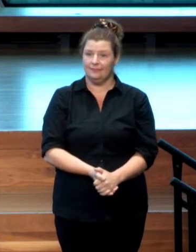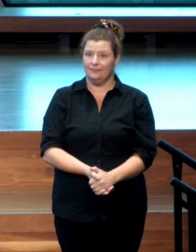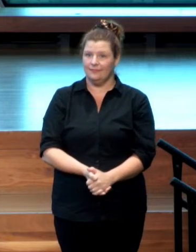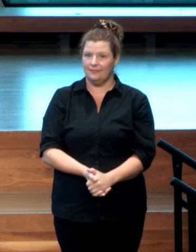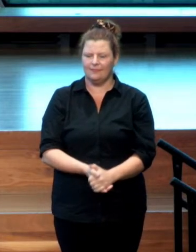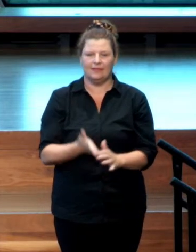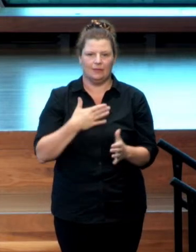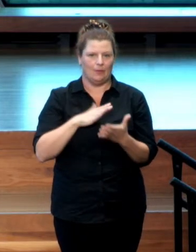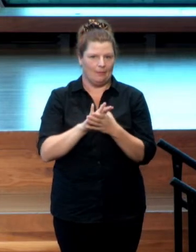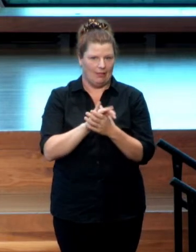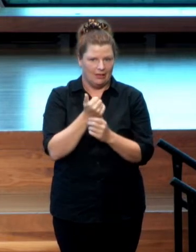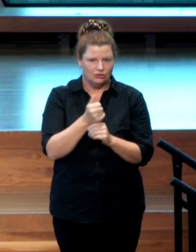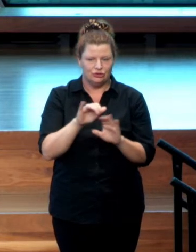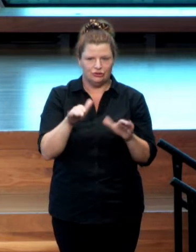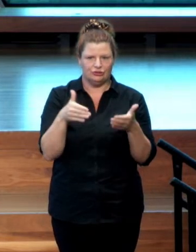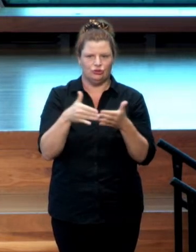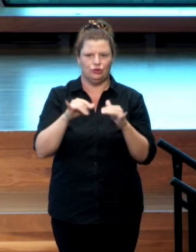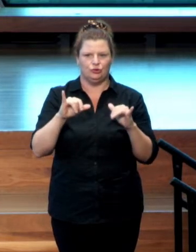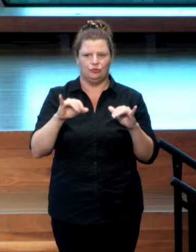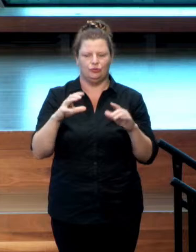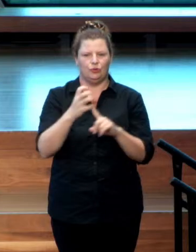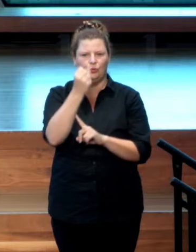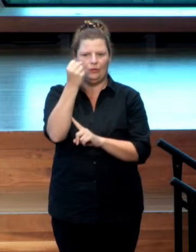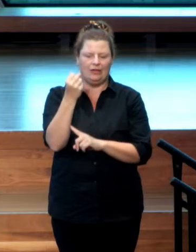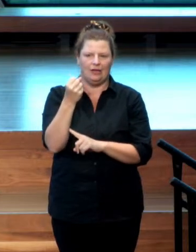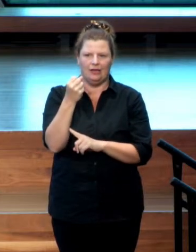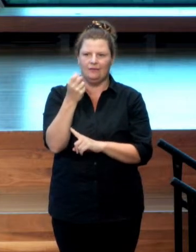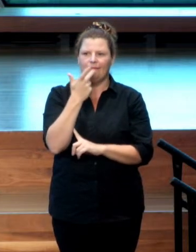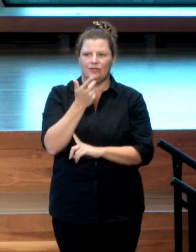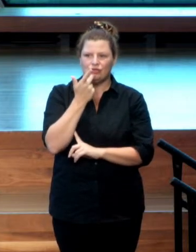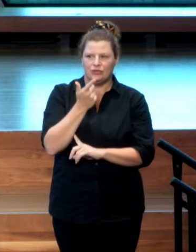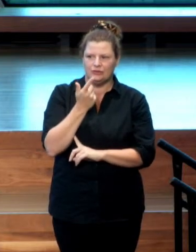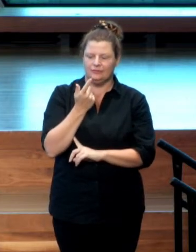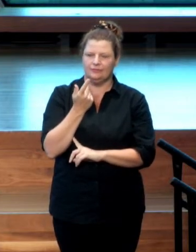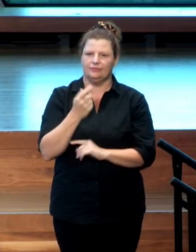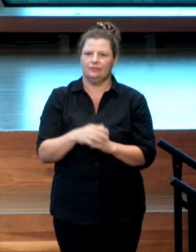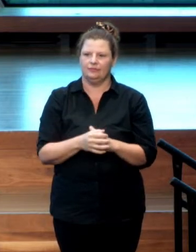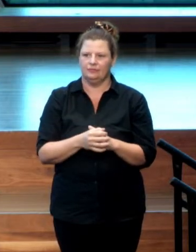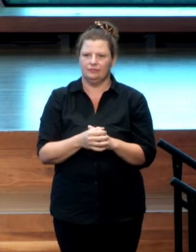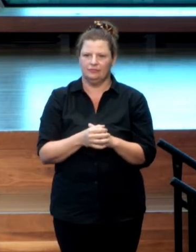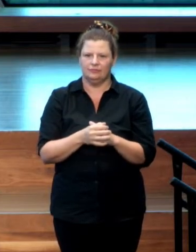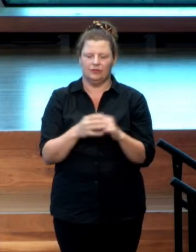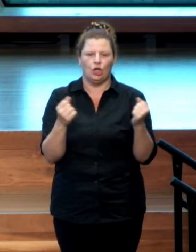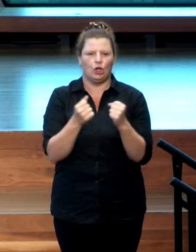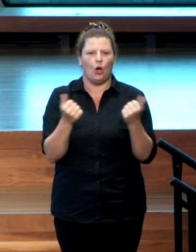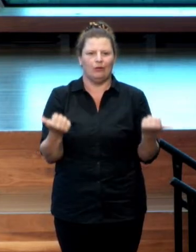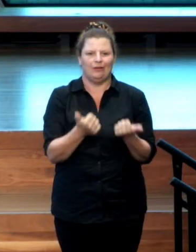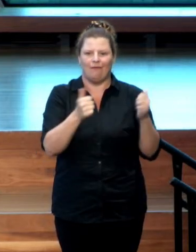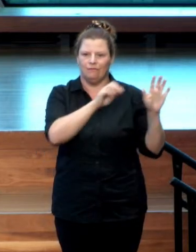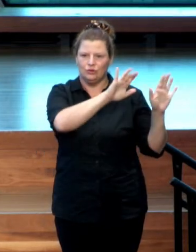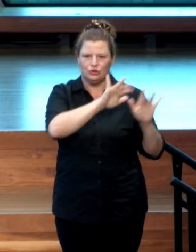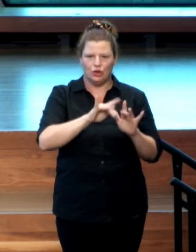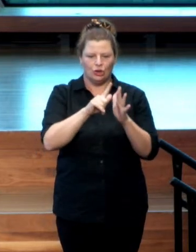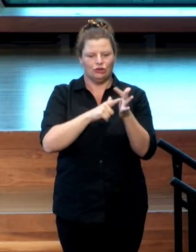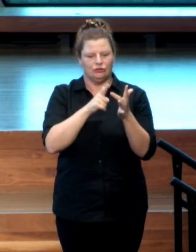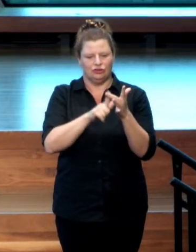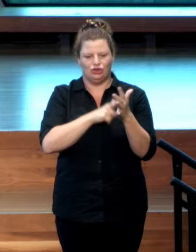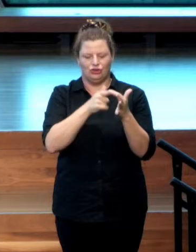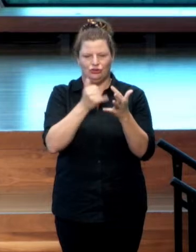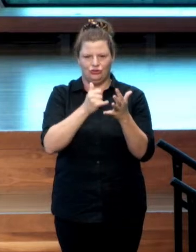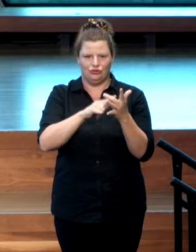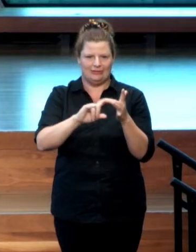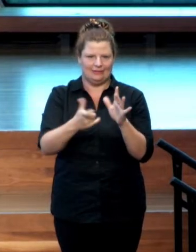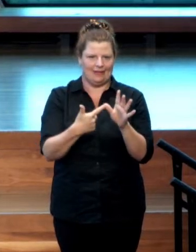It's my pleasure. So the winner of the prize for fiction is Cold Enough for Snow by Jessica Au.